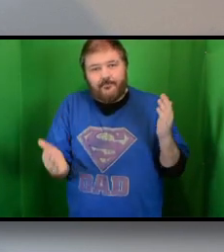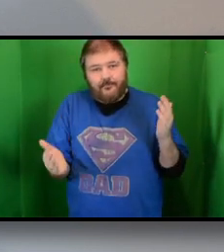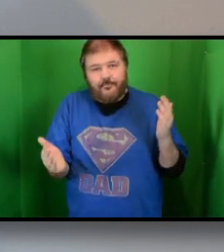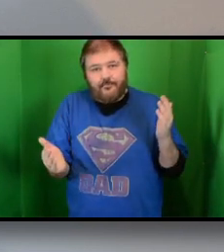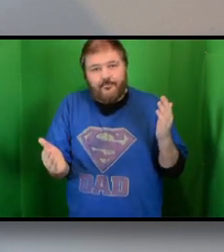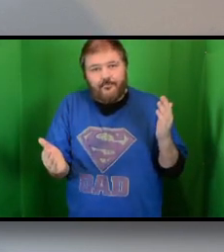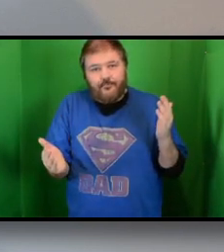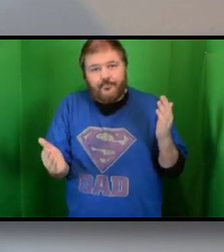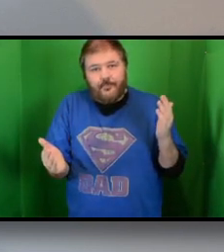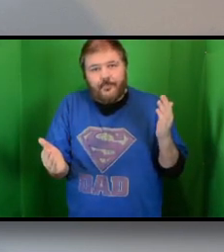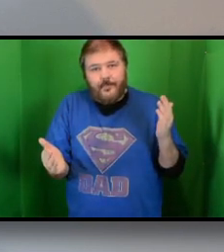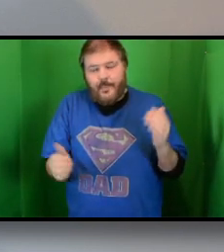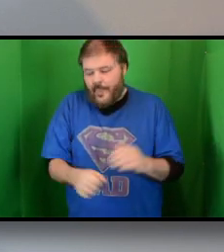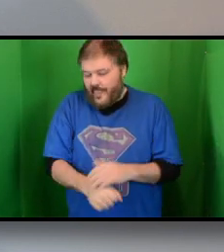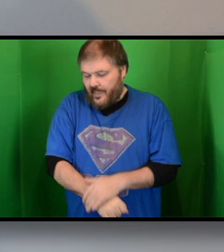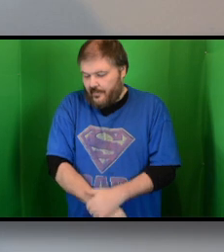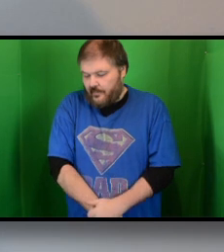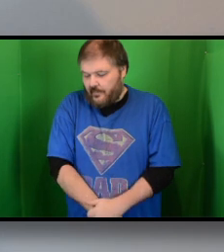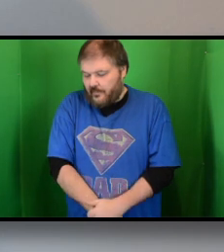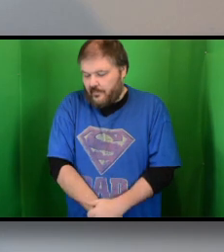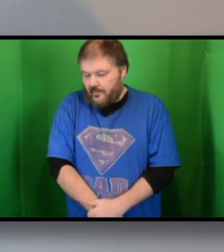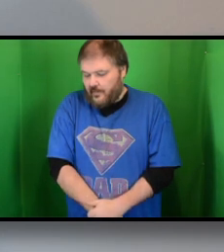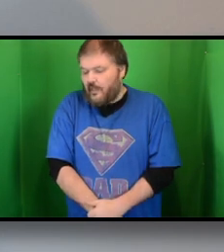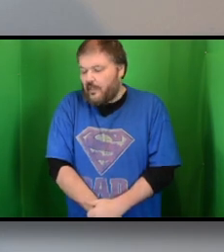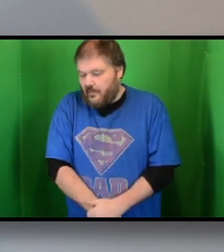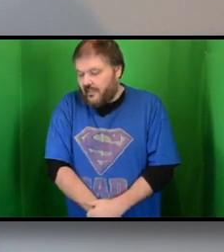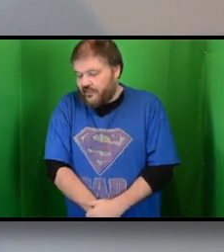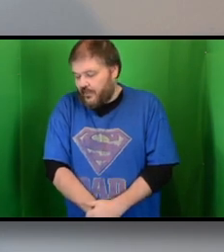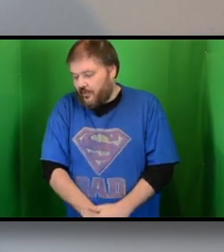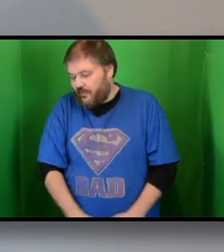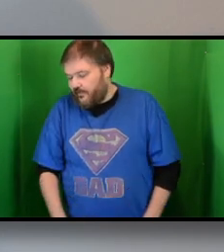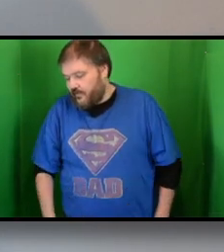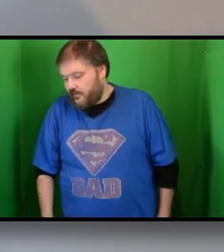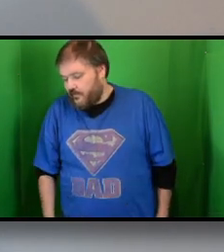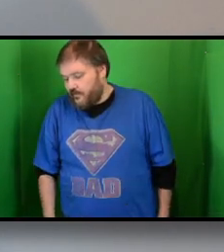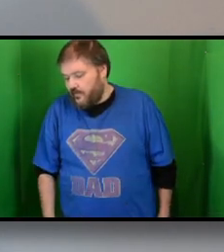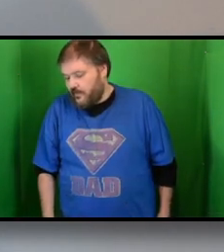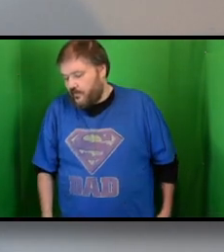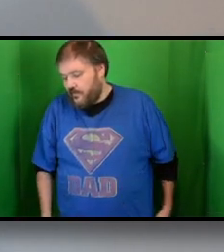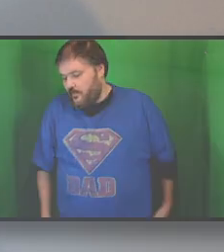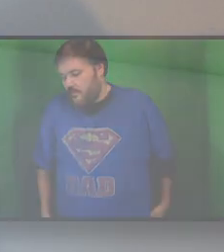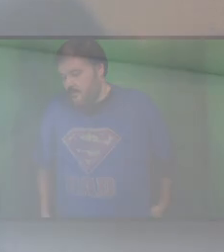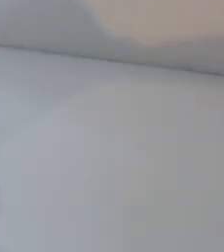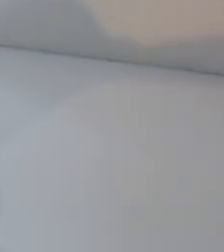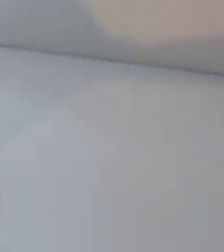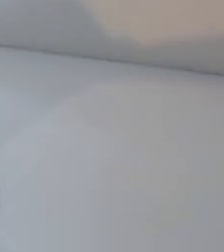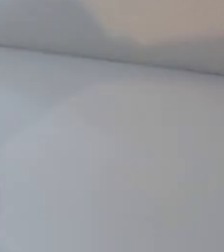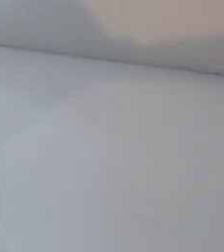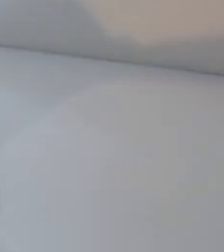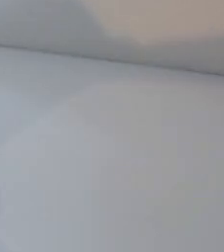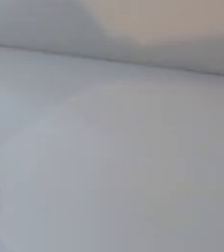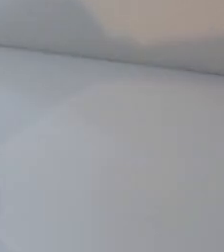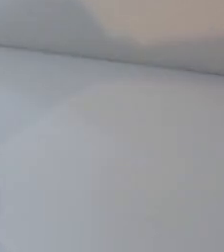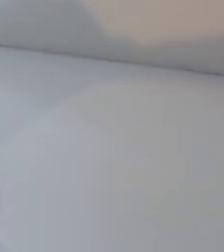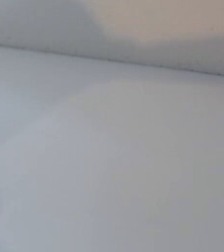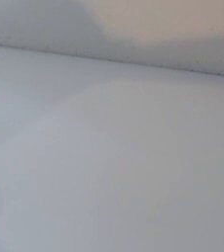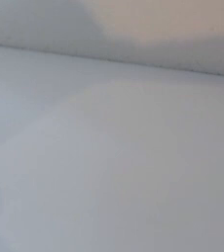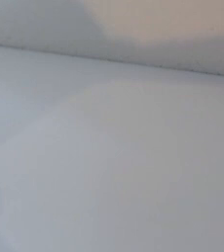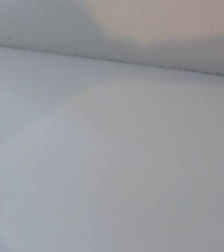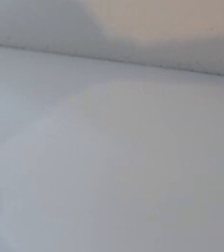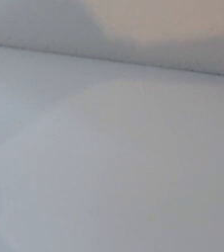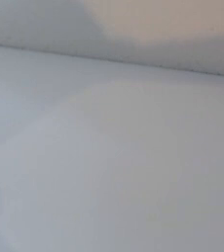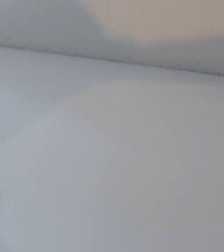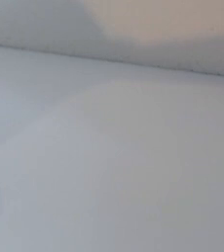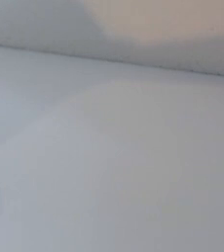station wagon, or I don't know, his RV form, to Galvatron in his